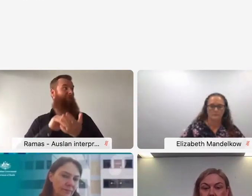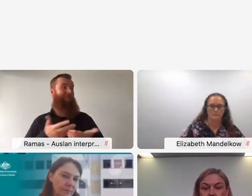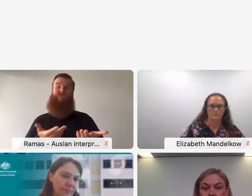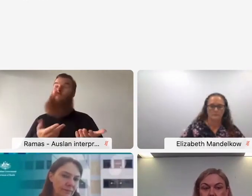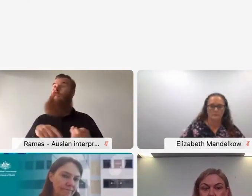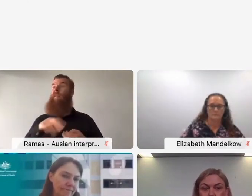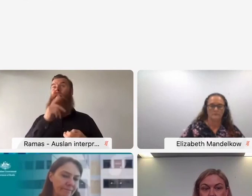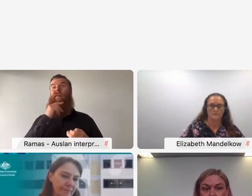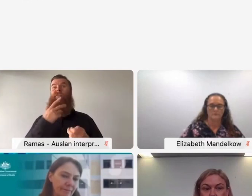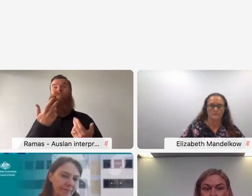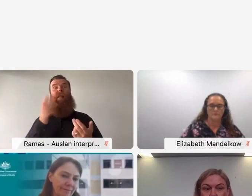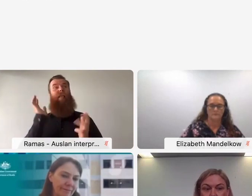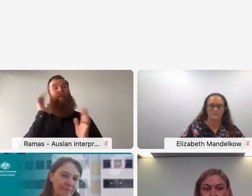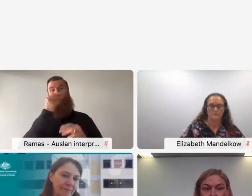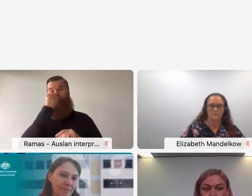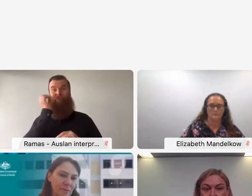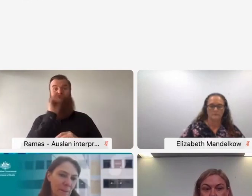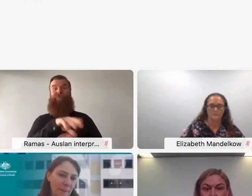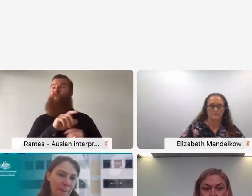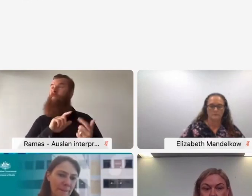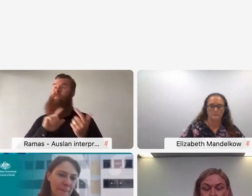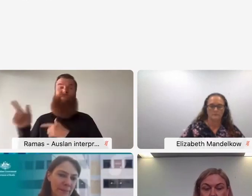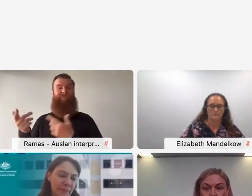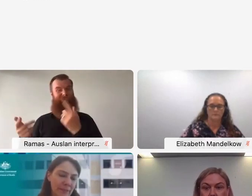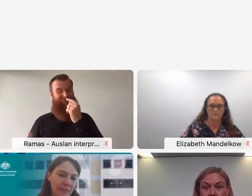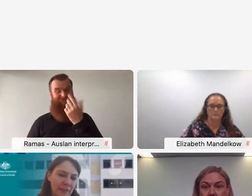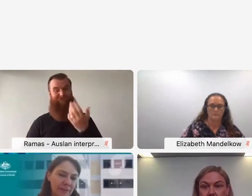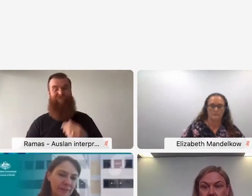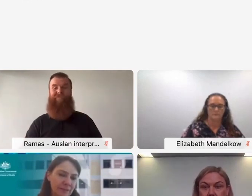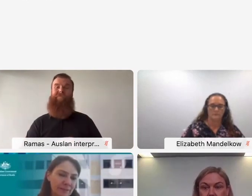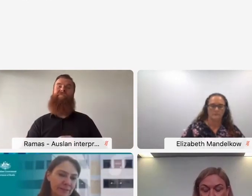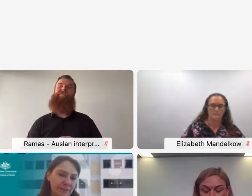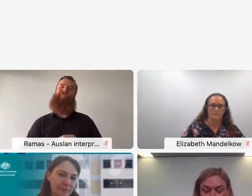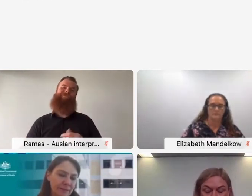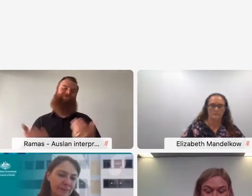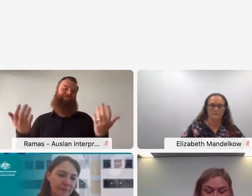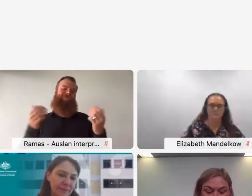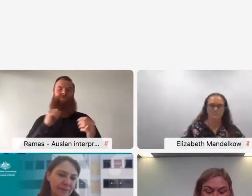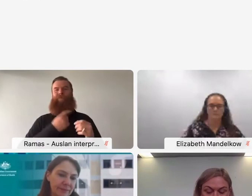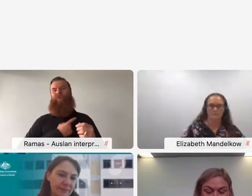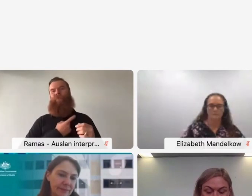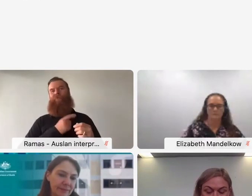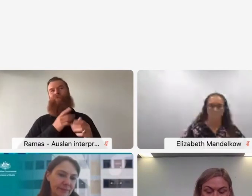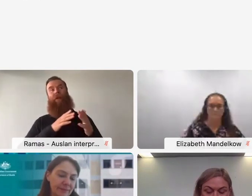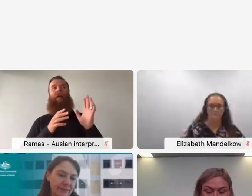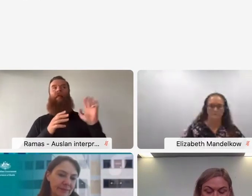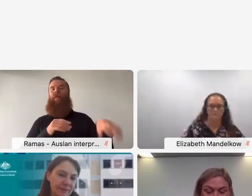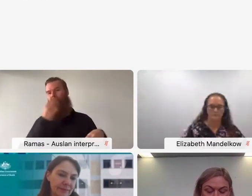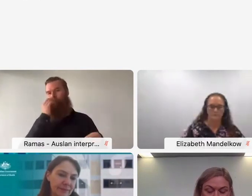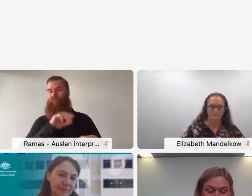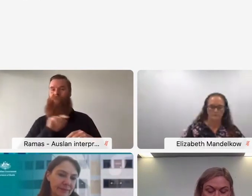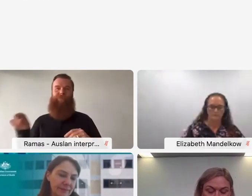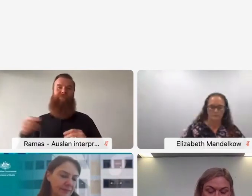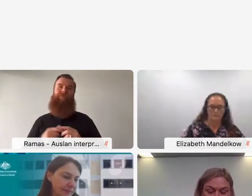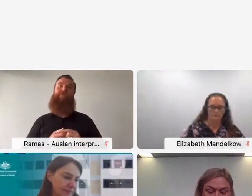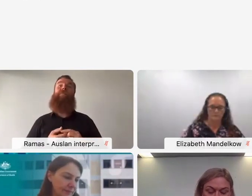and that's just the way that it is. But obviously, if they want their permanent residency, which majority